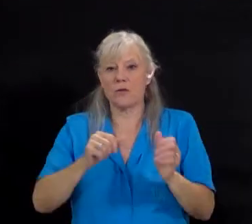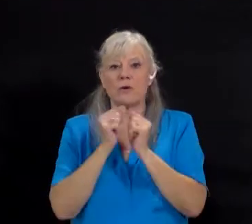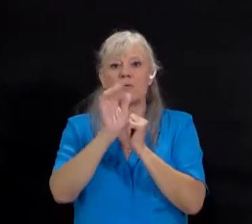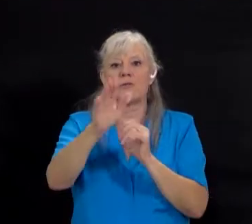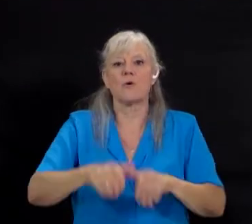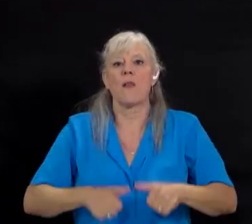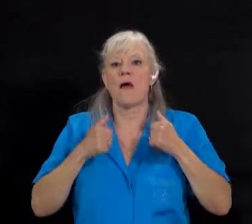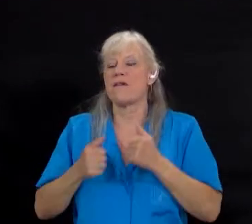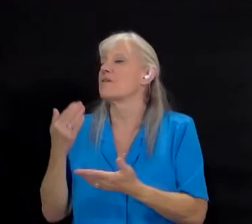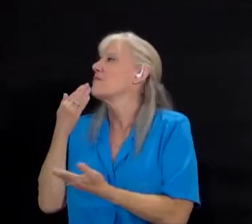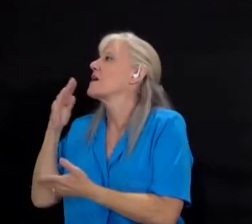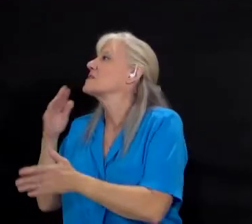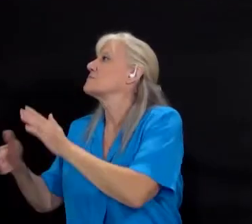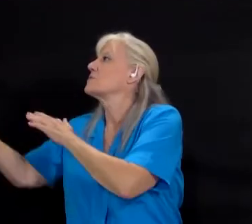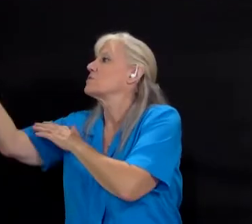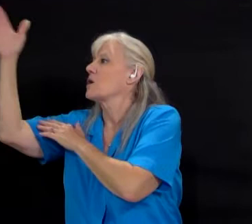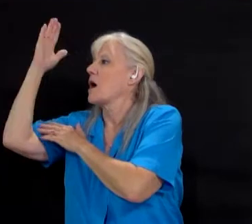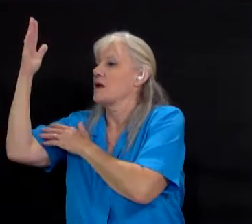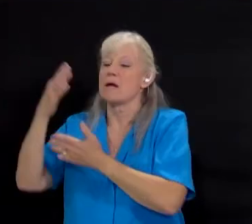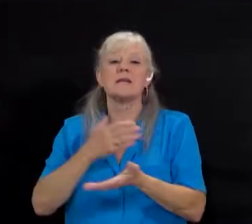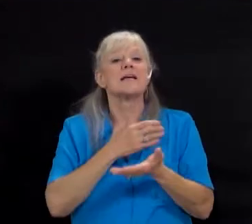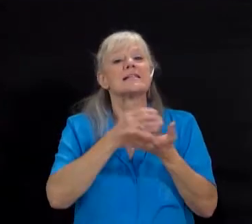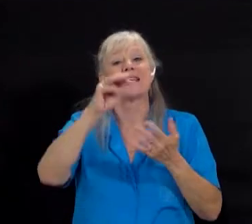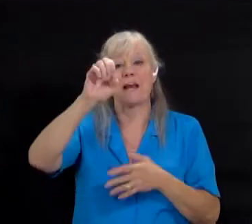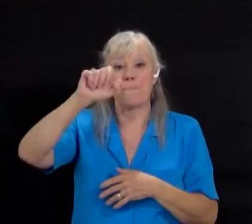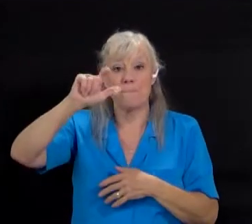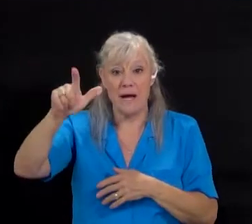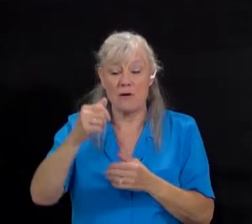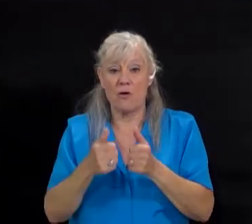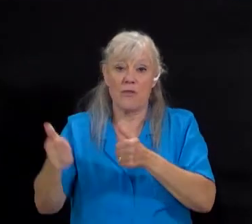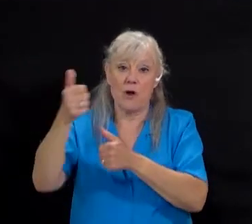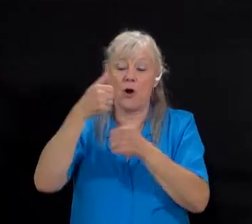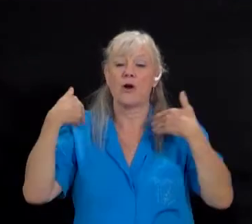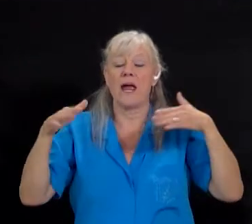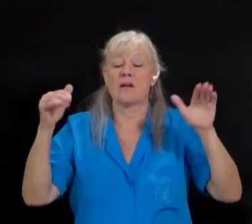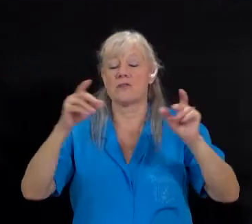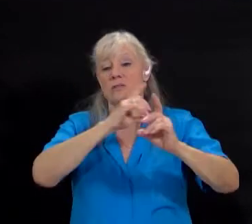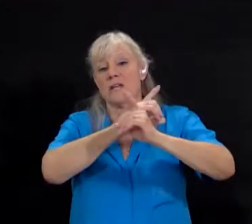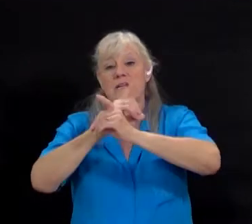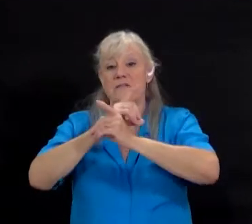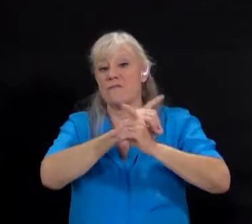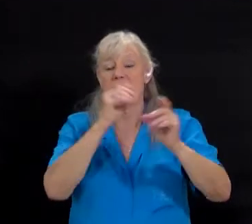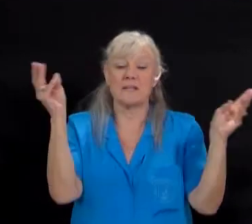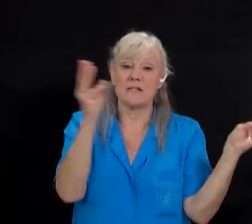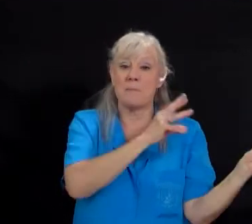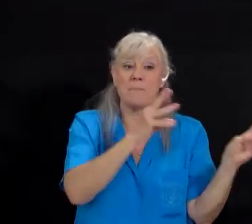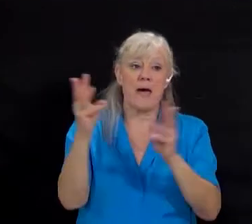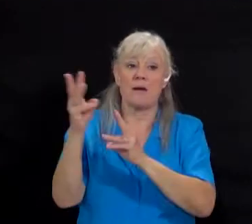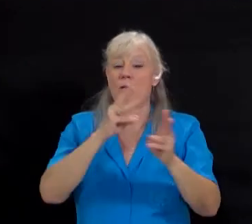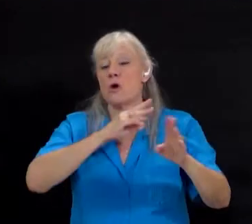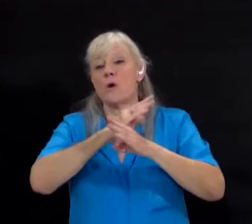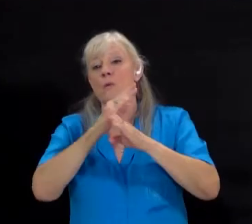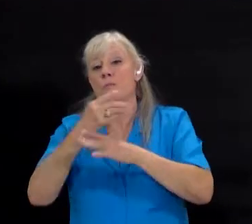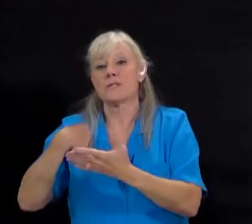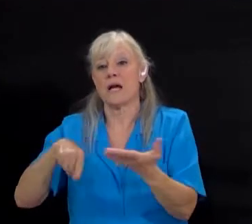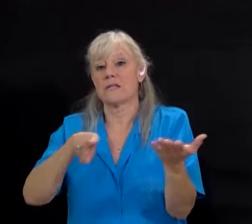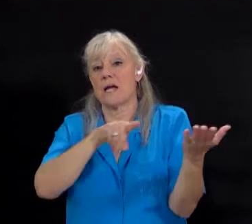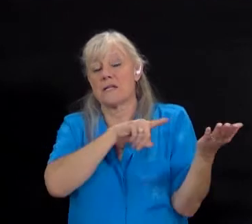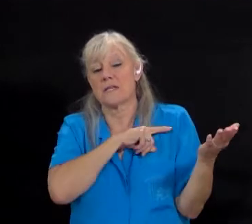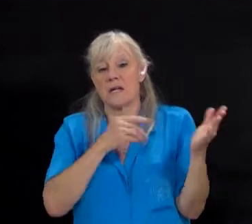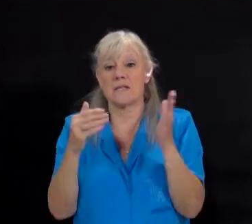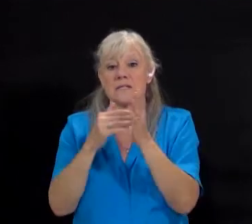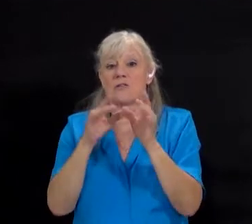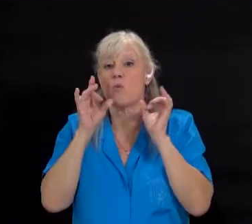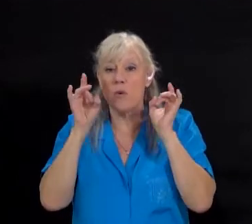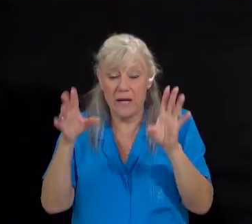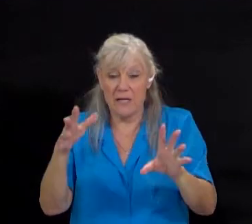life. Thanks be to God. Saint Michael the Archangel, defend us in battle. Be our protection against the wickedness